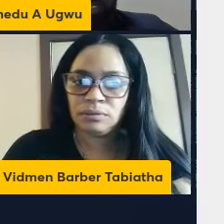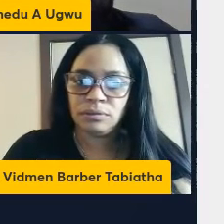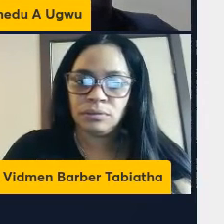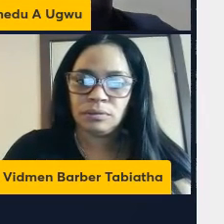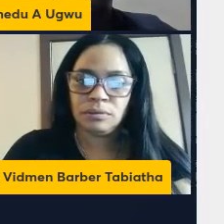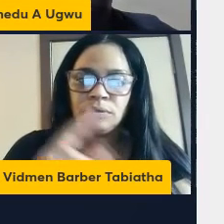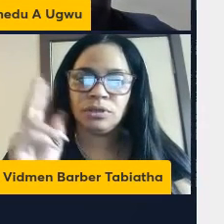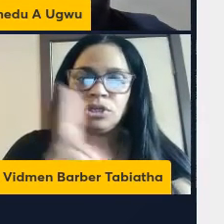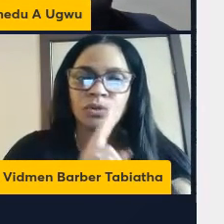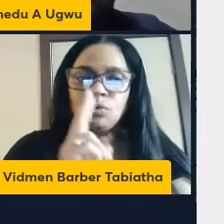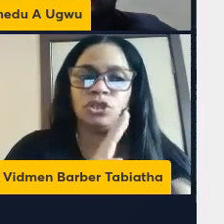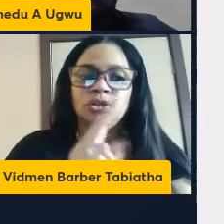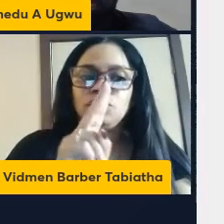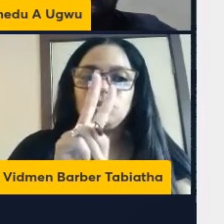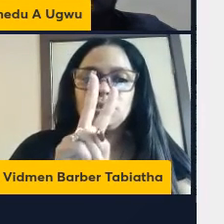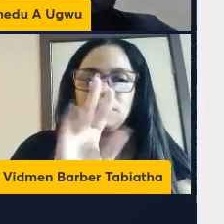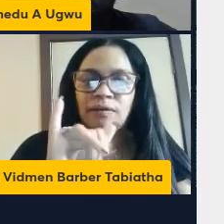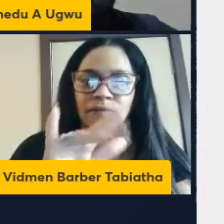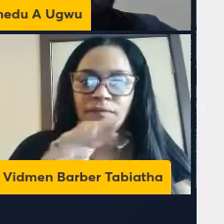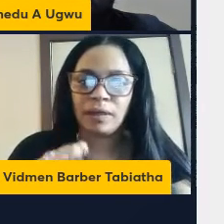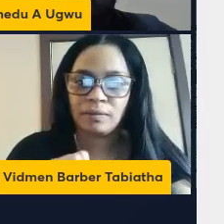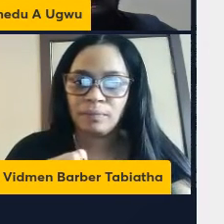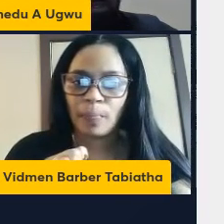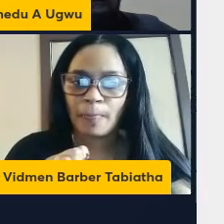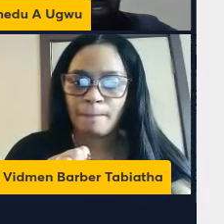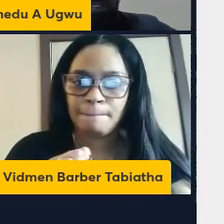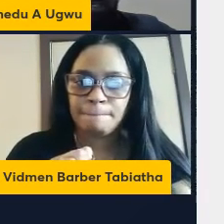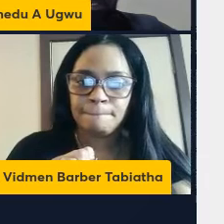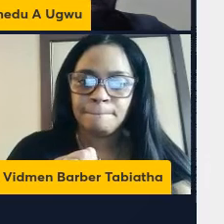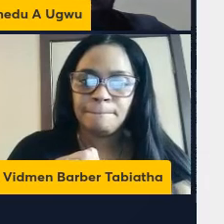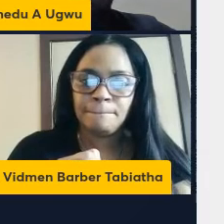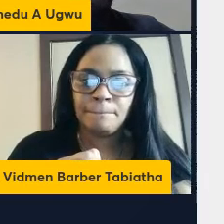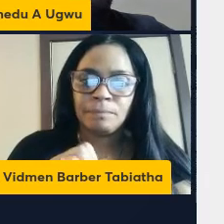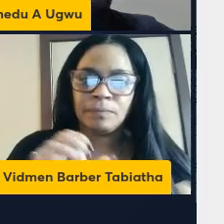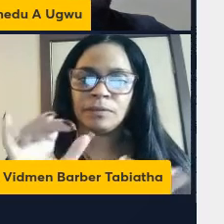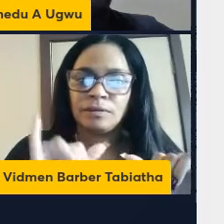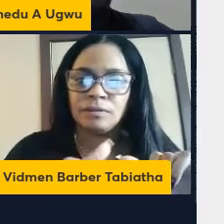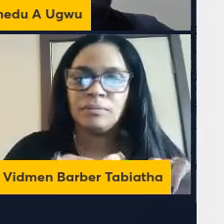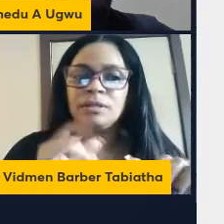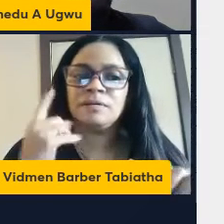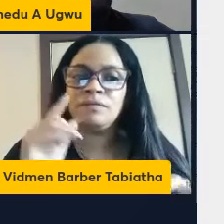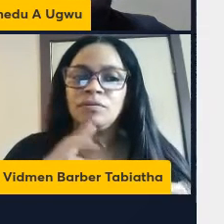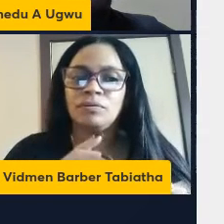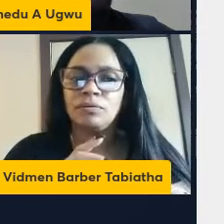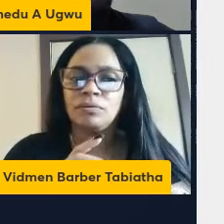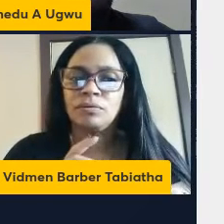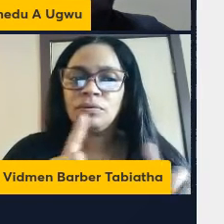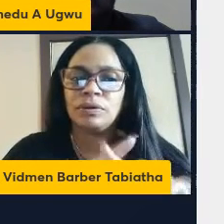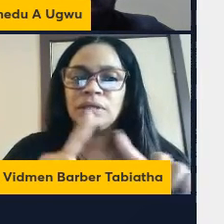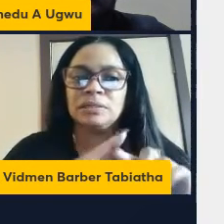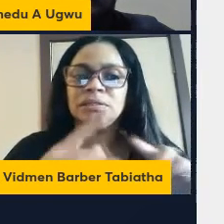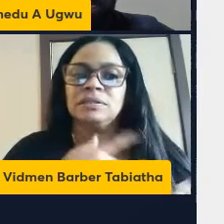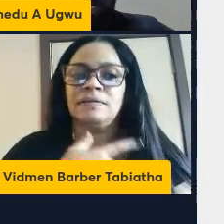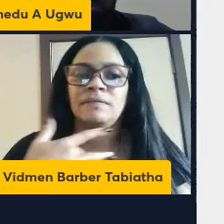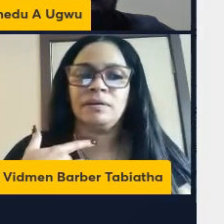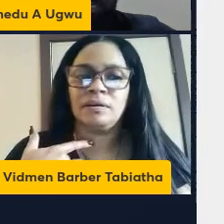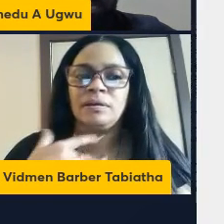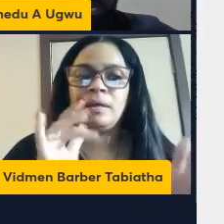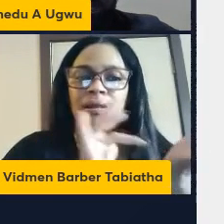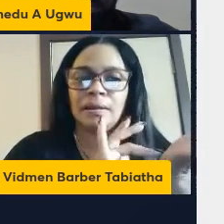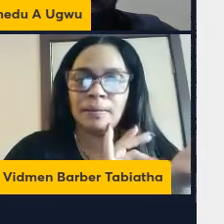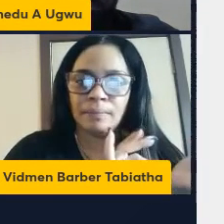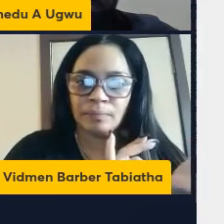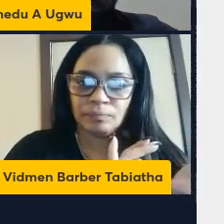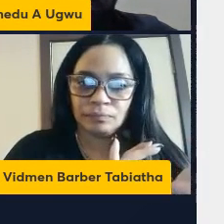We use our viral pseudotype neutralization assay to measure neutralizing antibody response, which was a very efficient collaboration with the